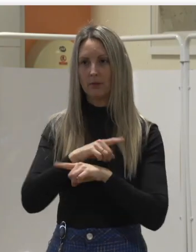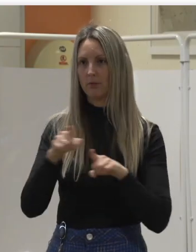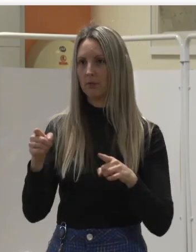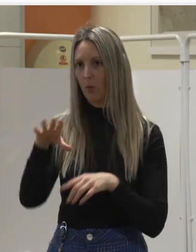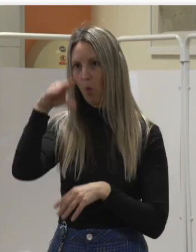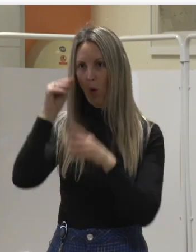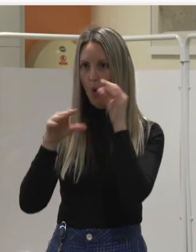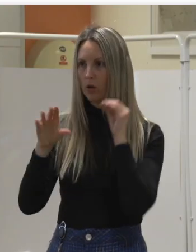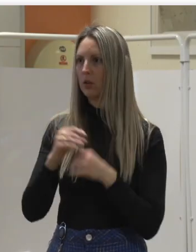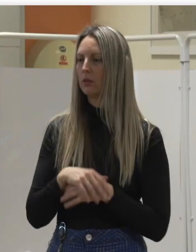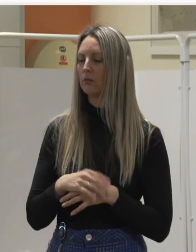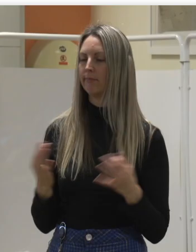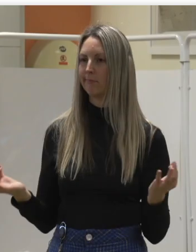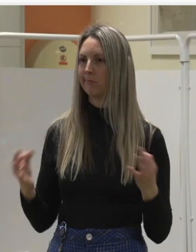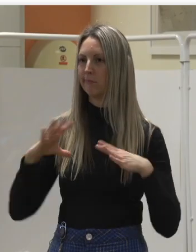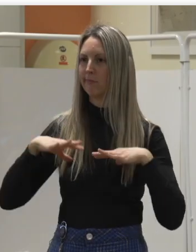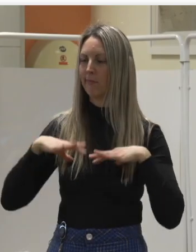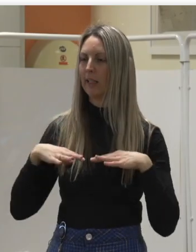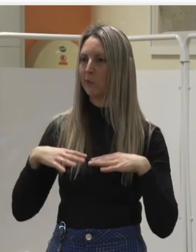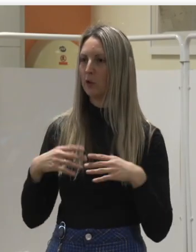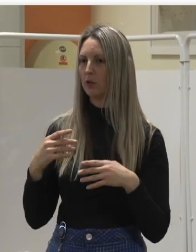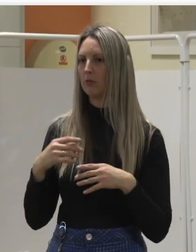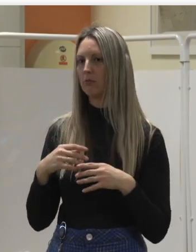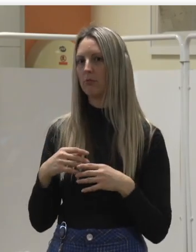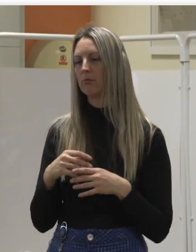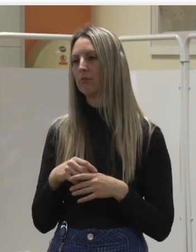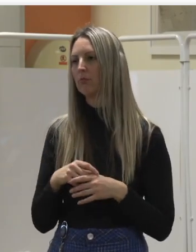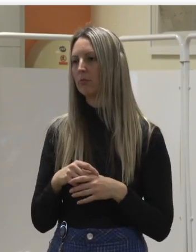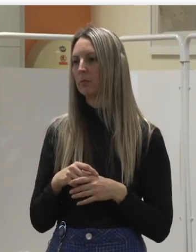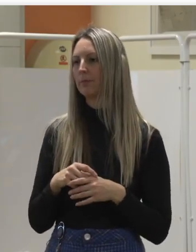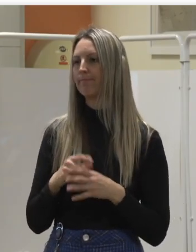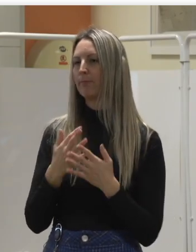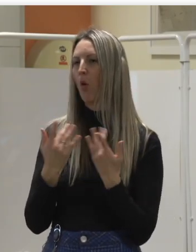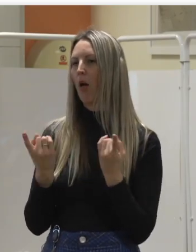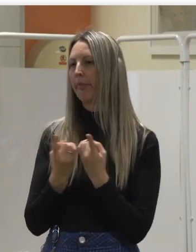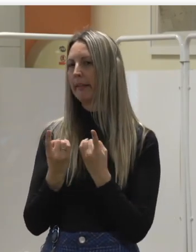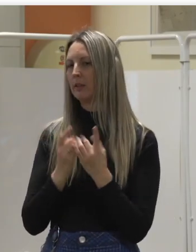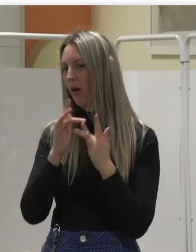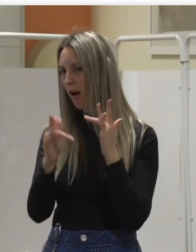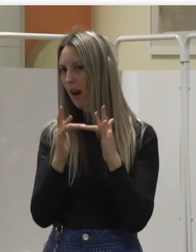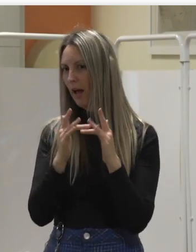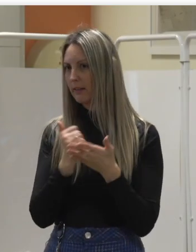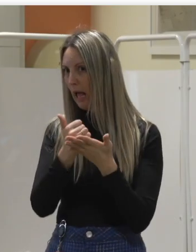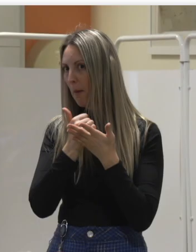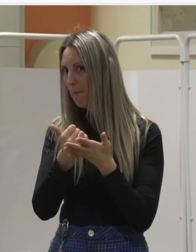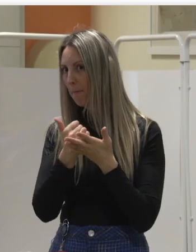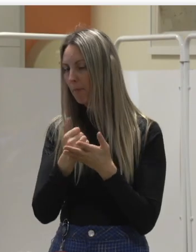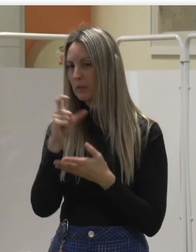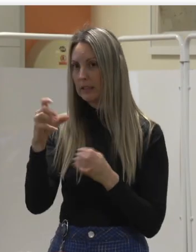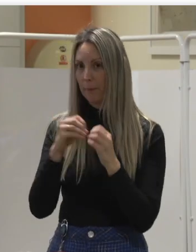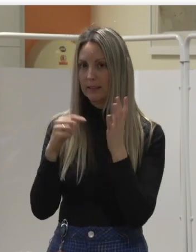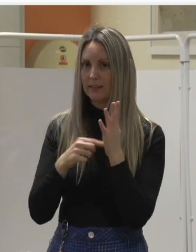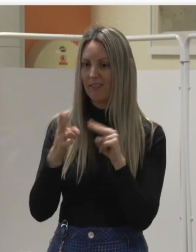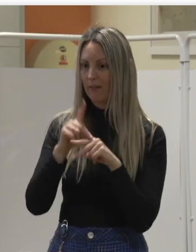and relaxation techniques. And there are web-based applications also to help you with CBT. And